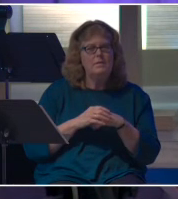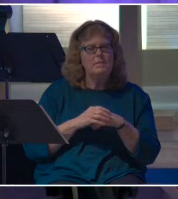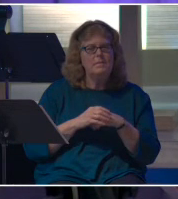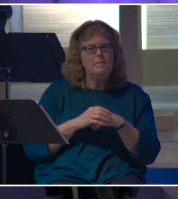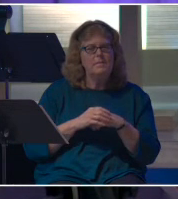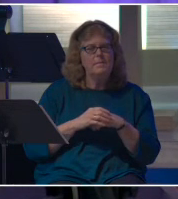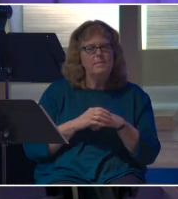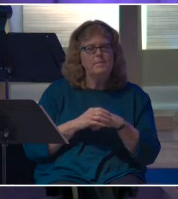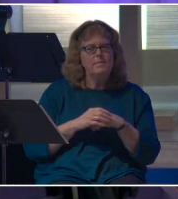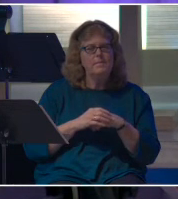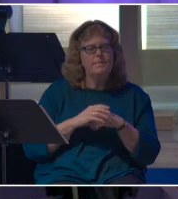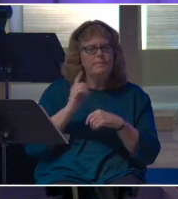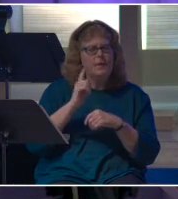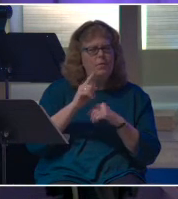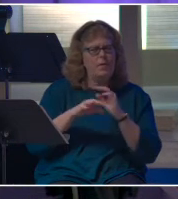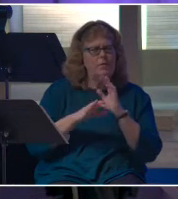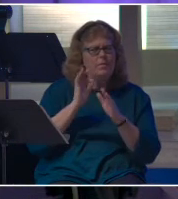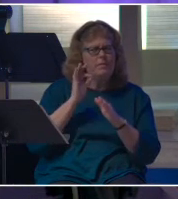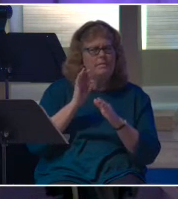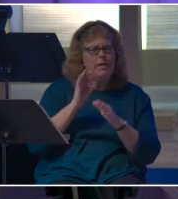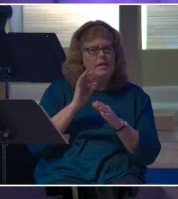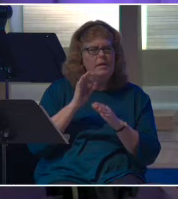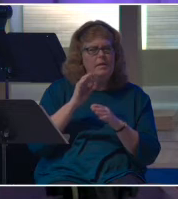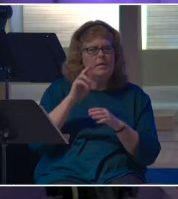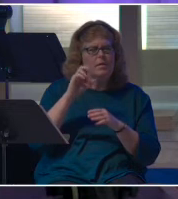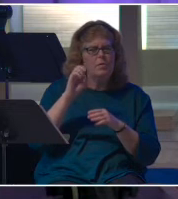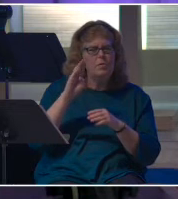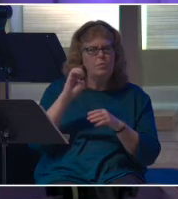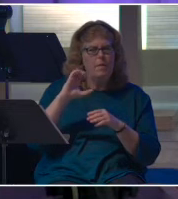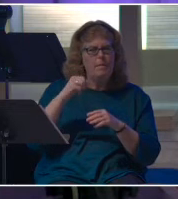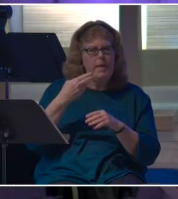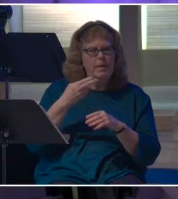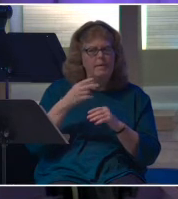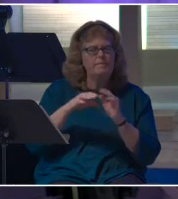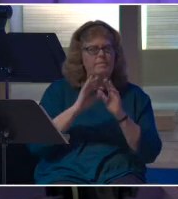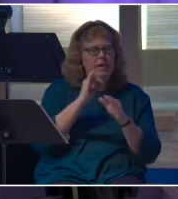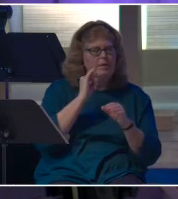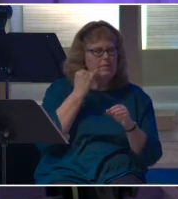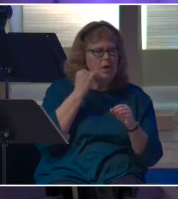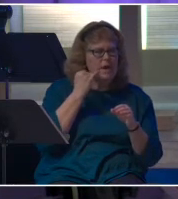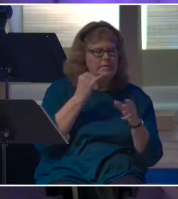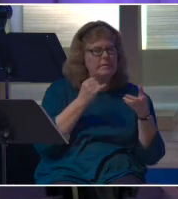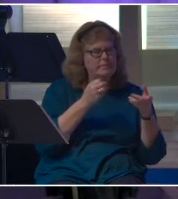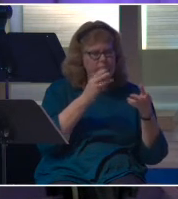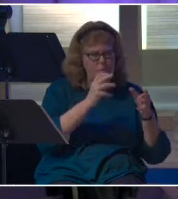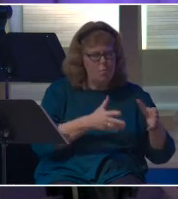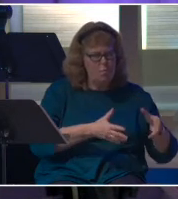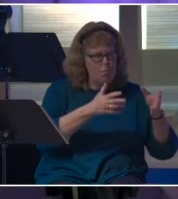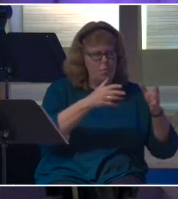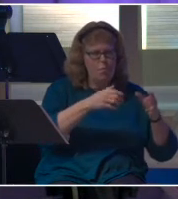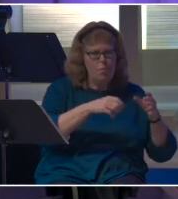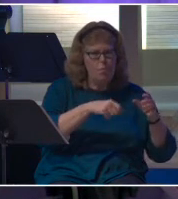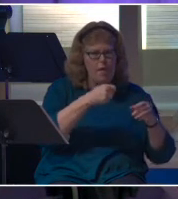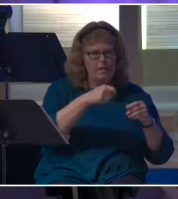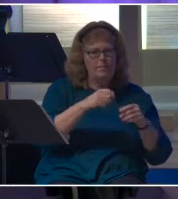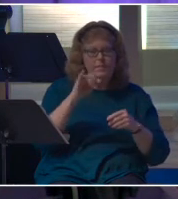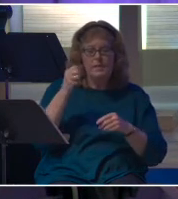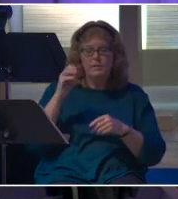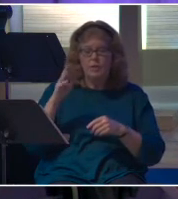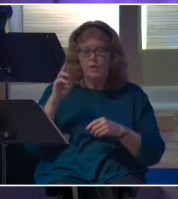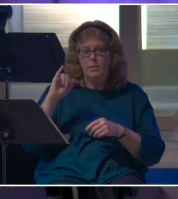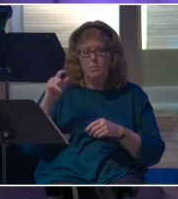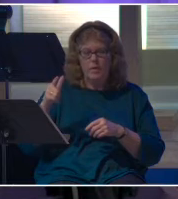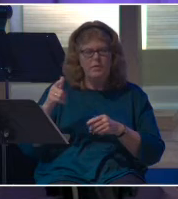where do we find that Rebecca is found for Isaac? At a well. Jacob and